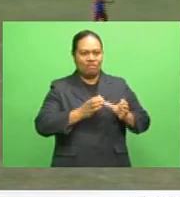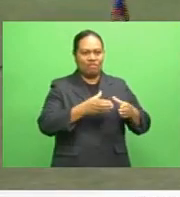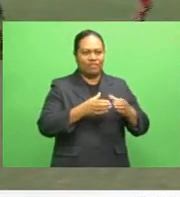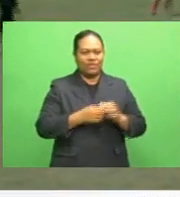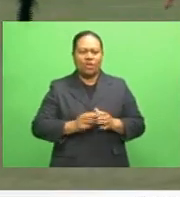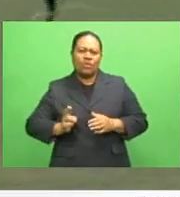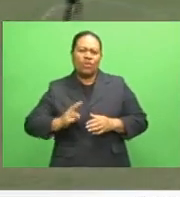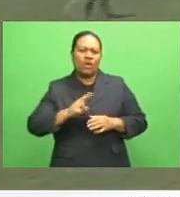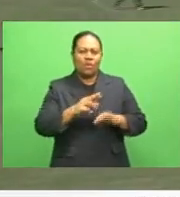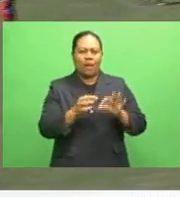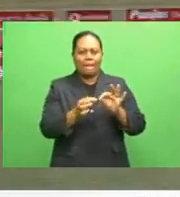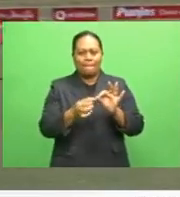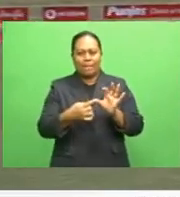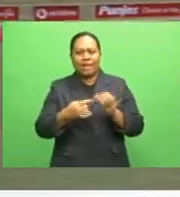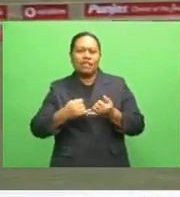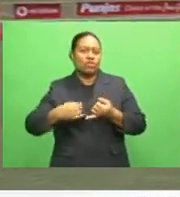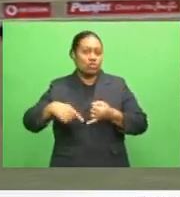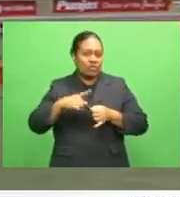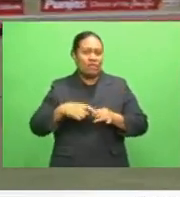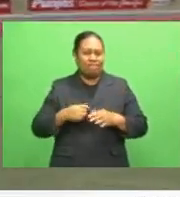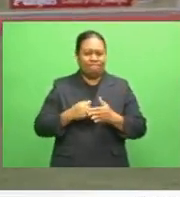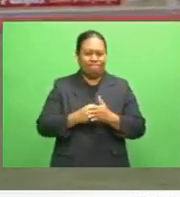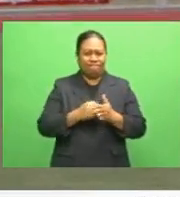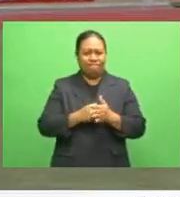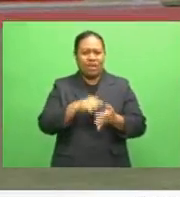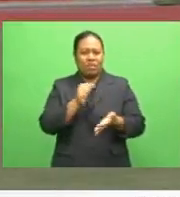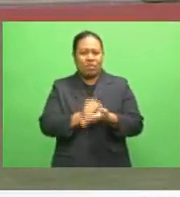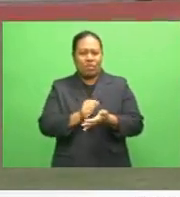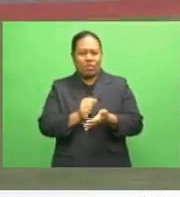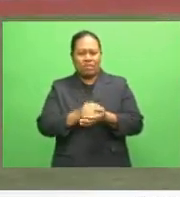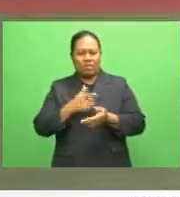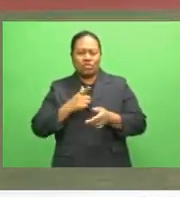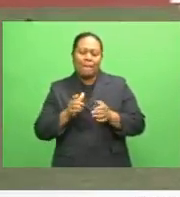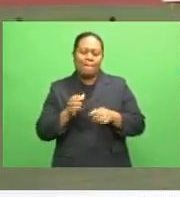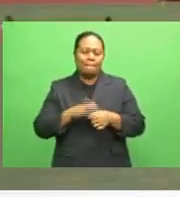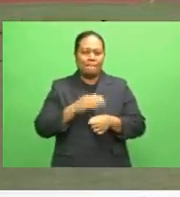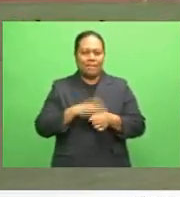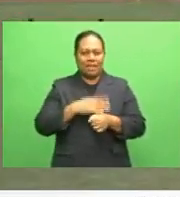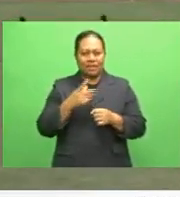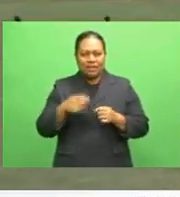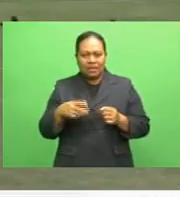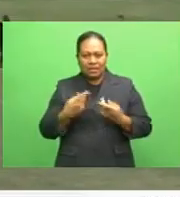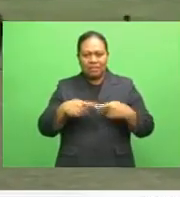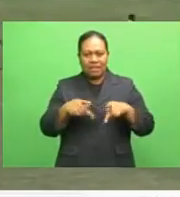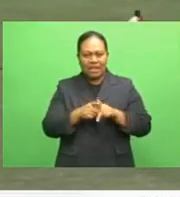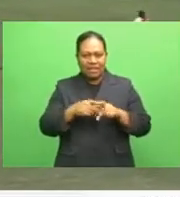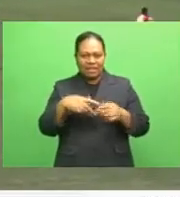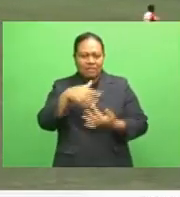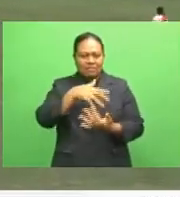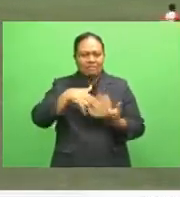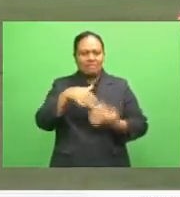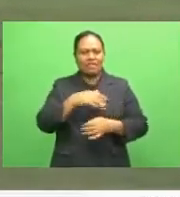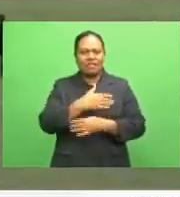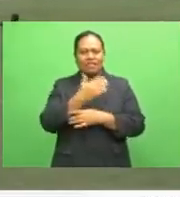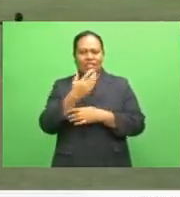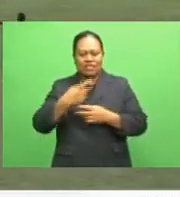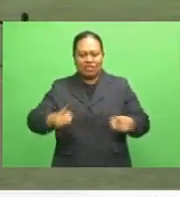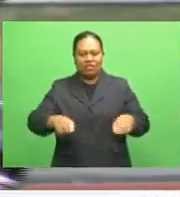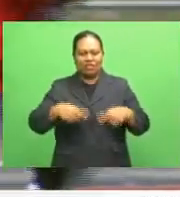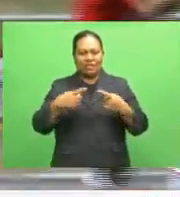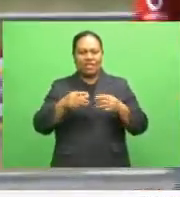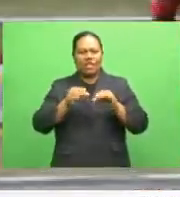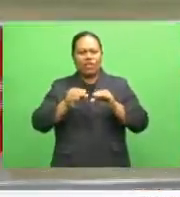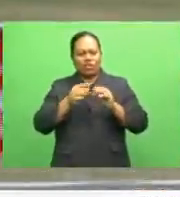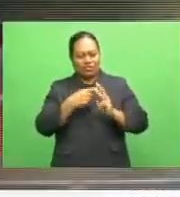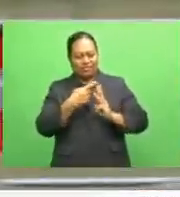Rewa Bar and Suva all had to fight for a spot after producing mixed results in the first and second day of the competition. Coaches of the